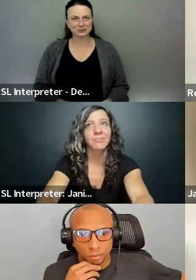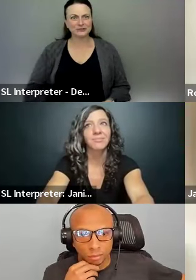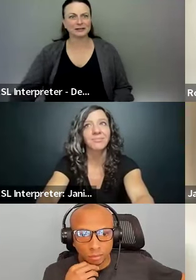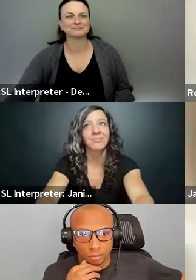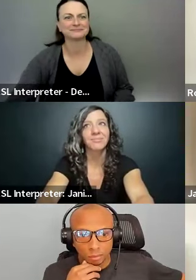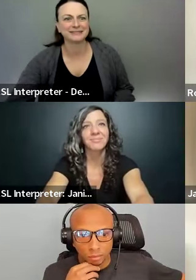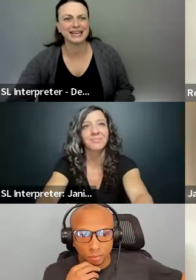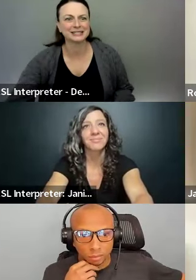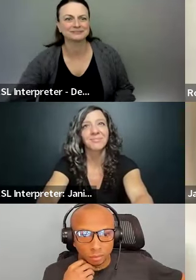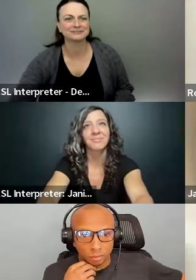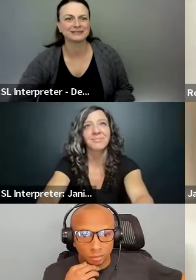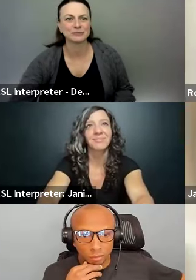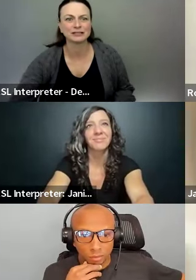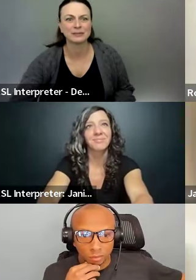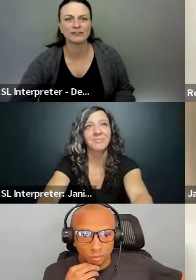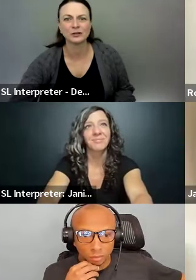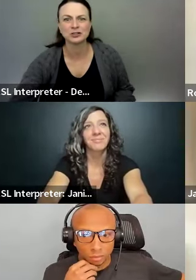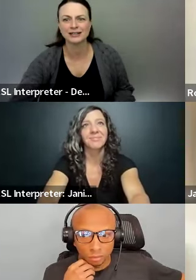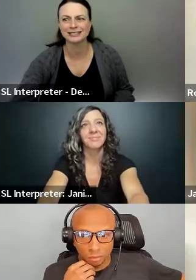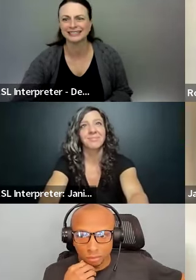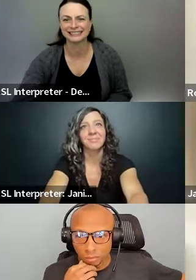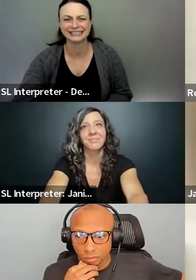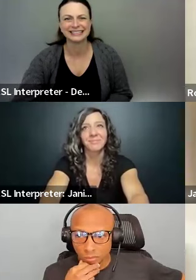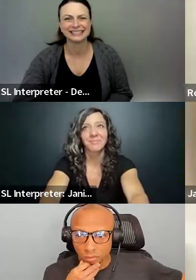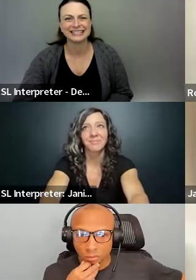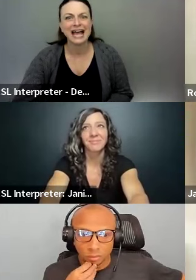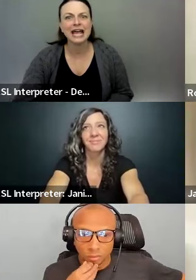All right. Terrific. Thanks. Let's keep our fingers crossed.